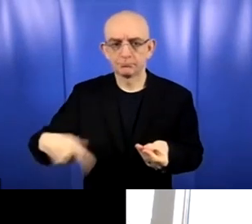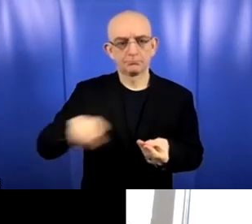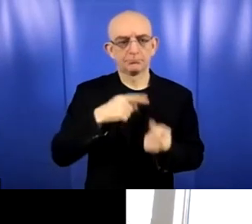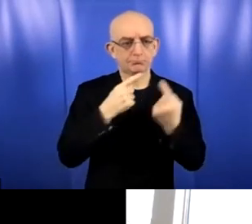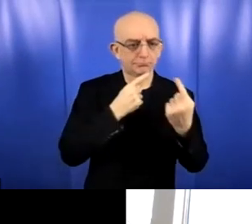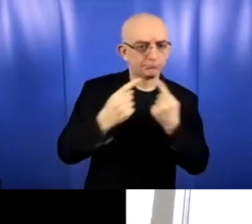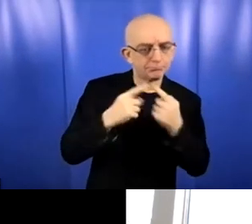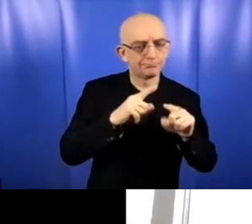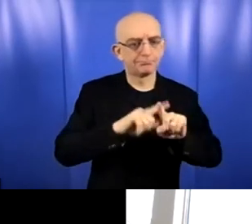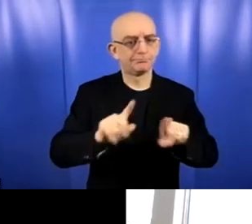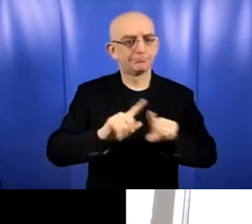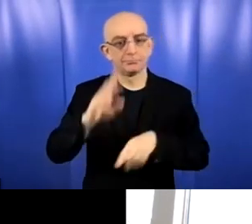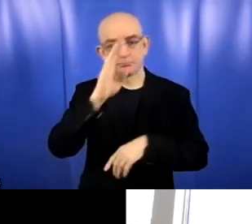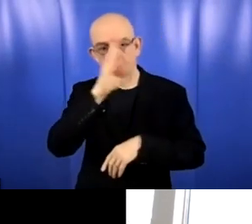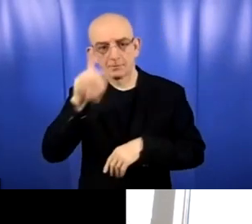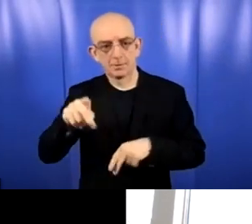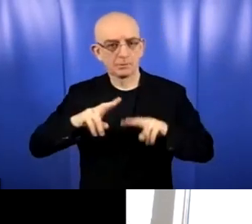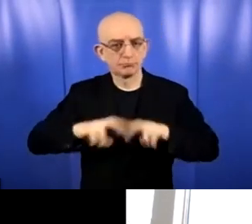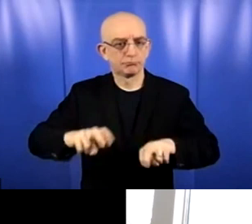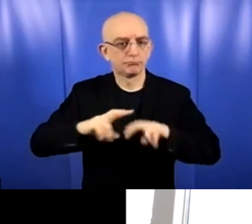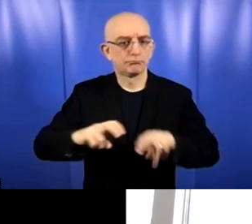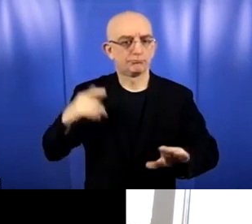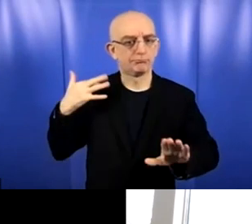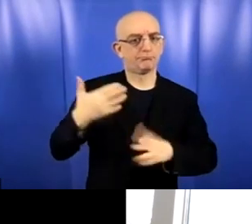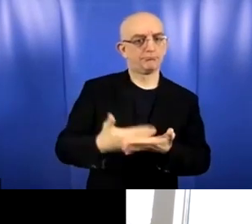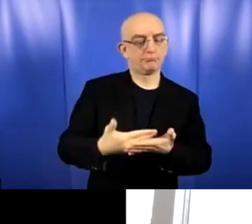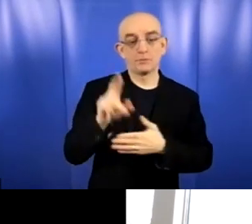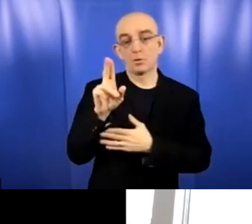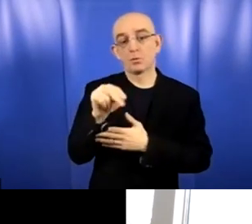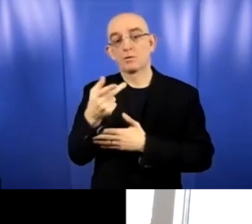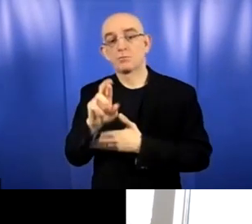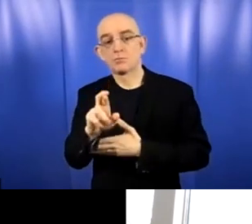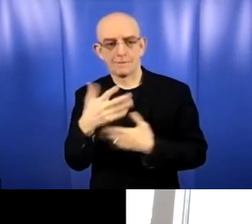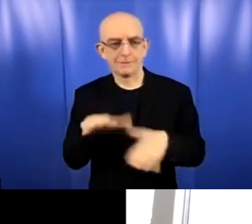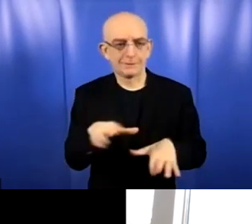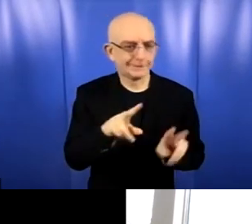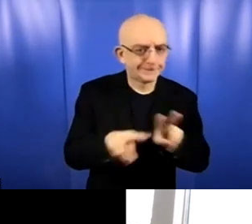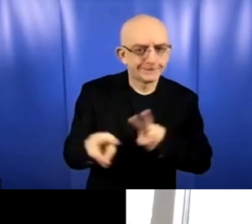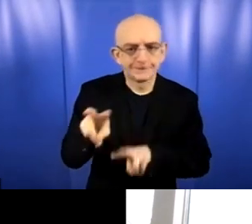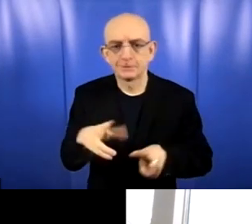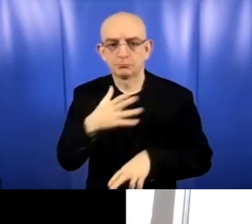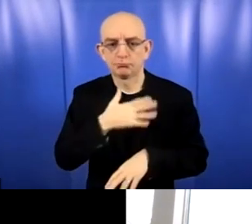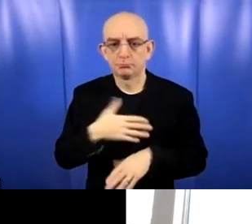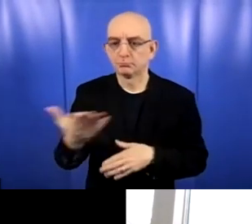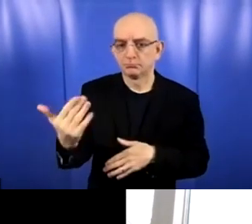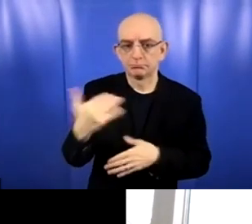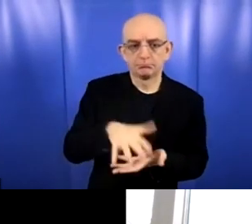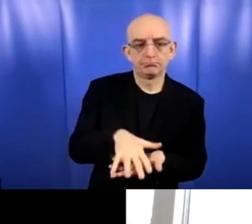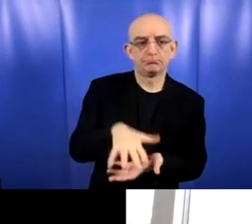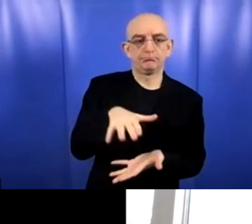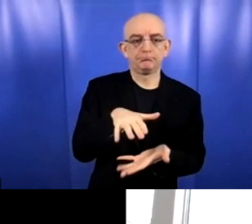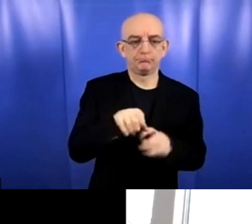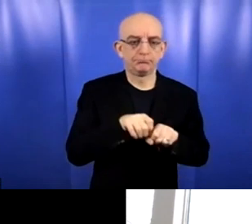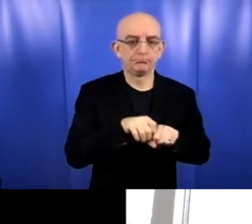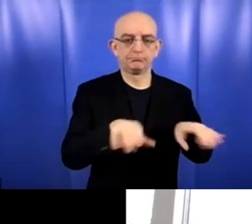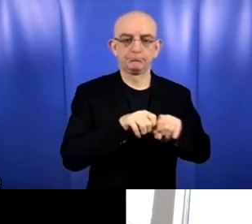Division of International Protection in our Legal and Protection Policy Research series. UNHCR also works closely with a number